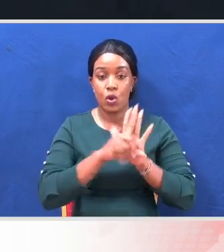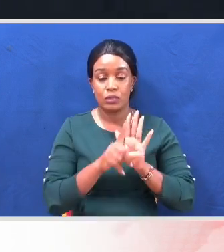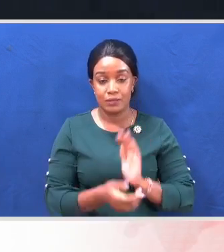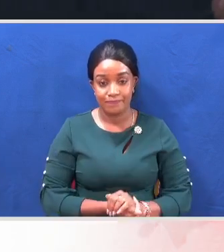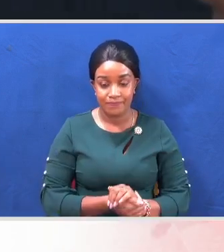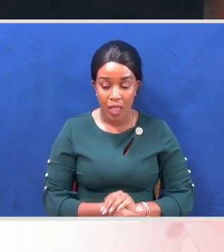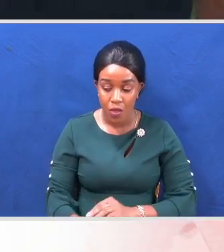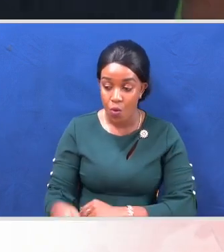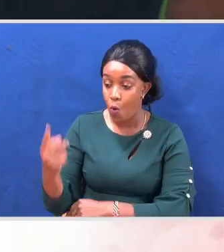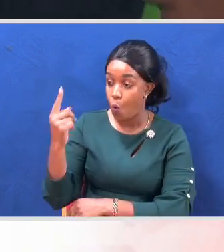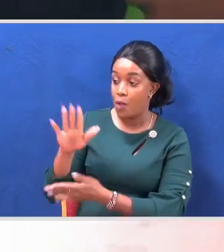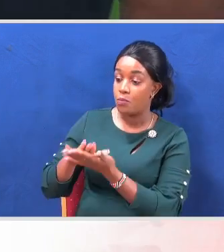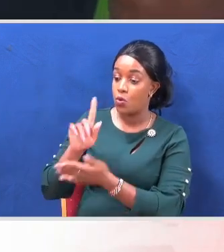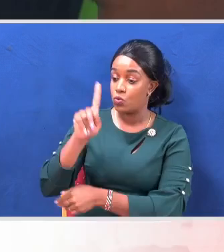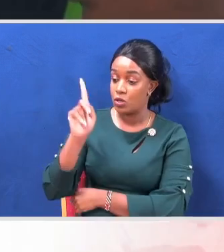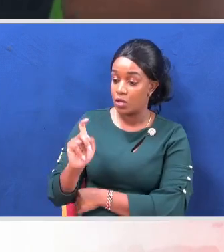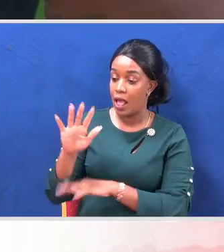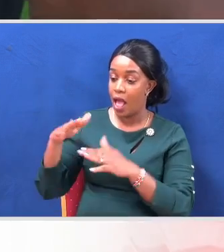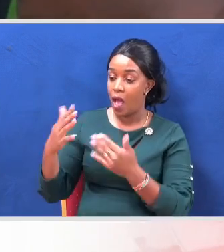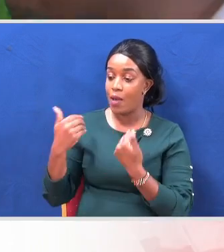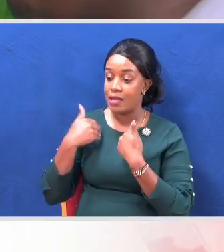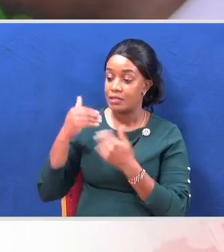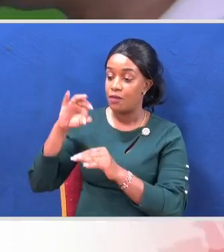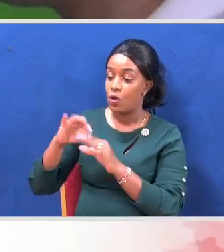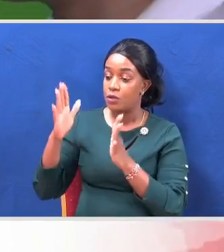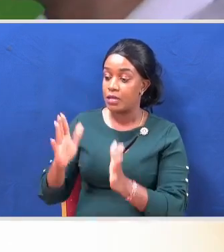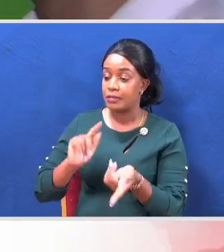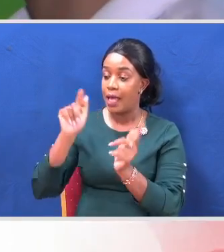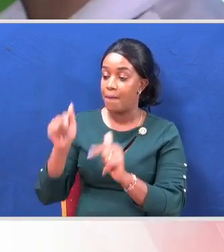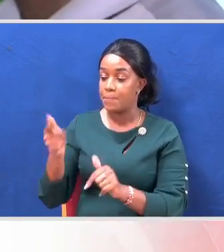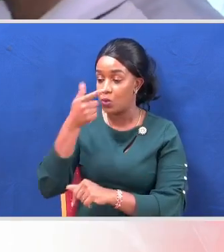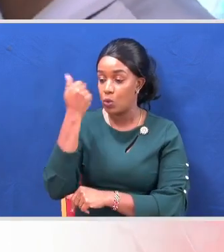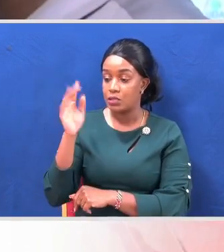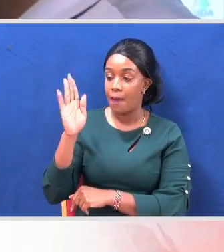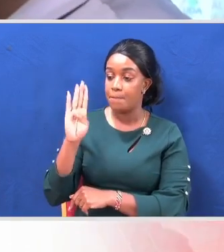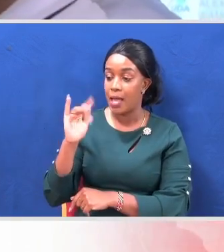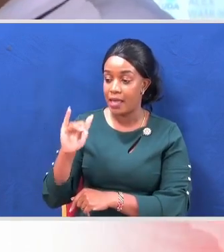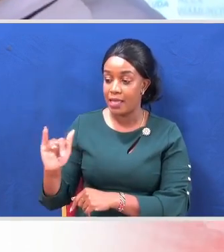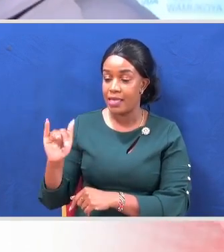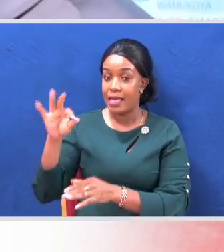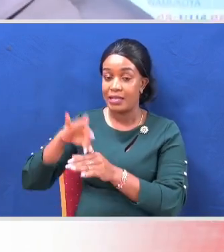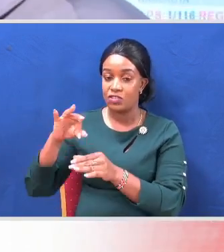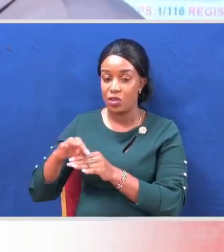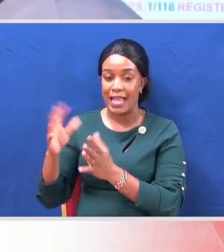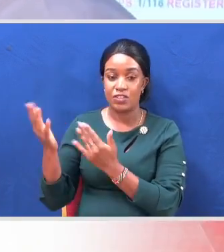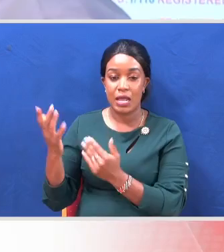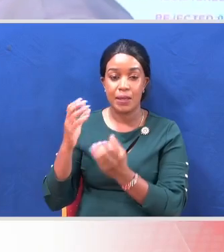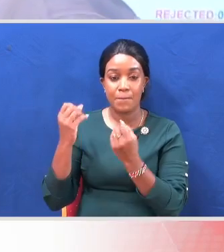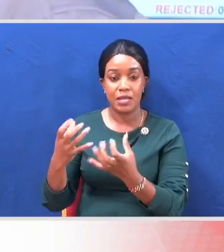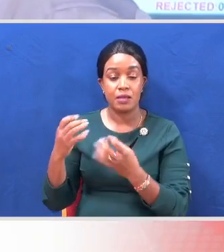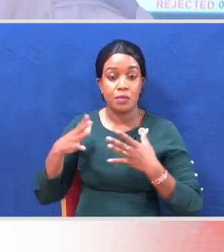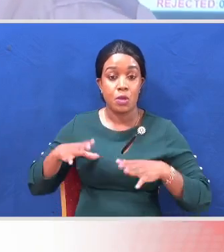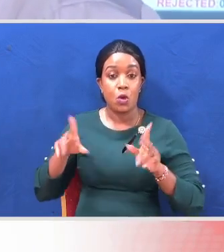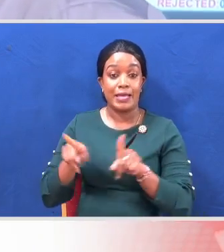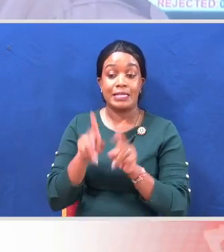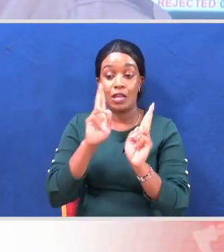one more question. How has been the voter turnout been, given the fact that a by-election doesn't attract as much voters as a normal general